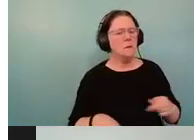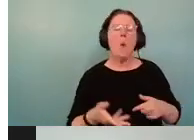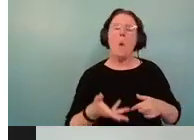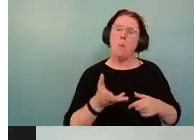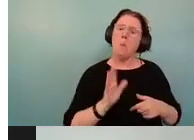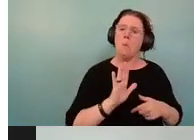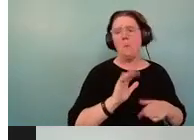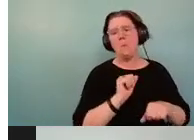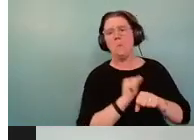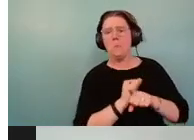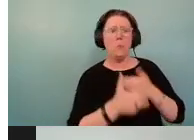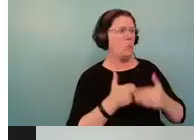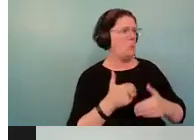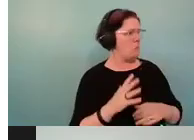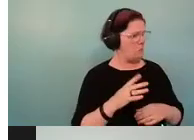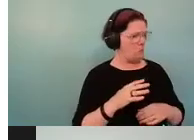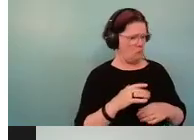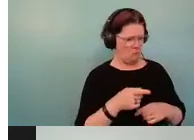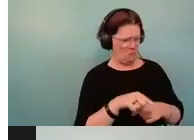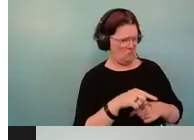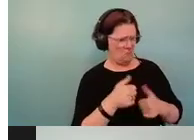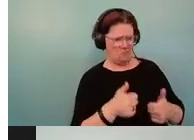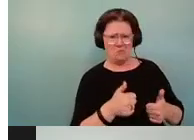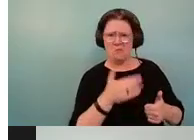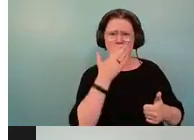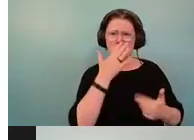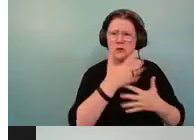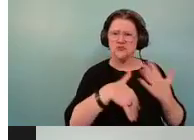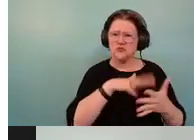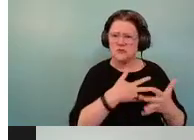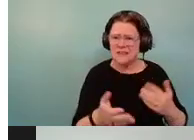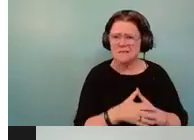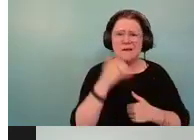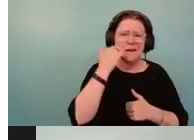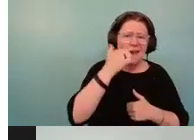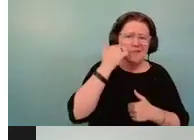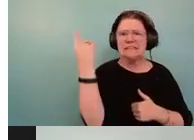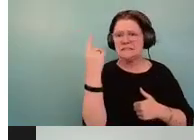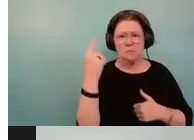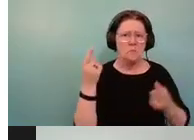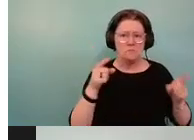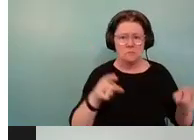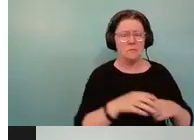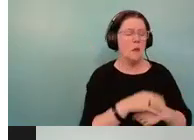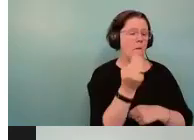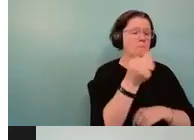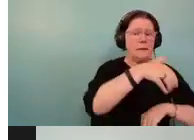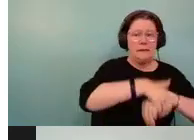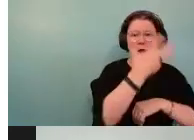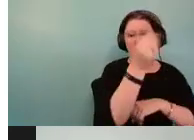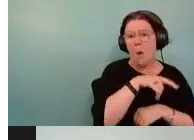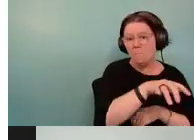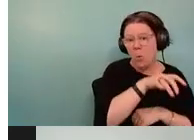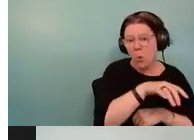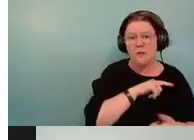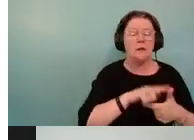working there, I was like, wow, these guys have a great social schedule. Like every day it was something. Monday nights we went bowling.